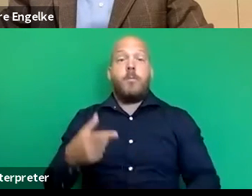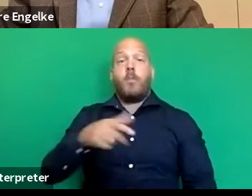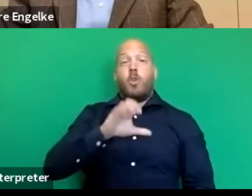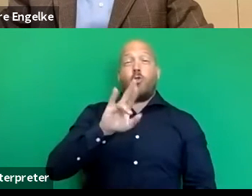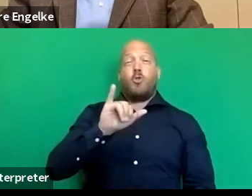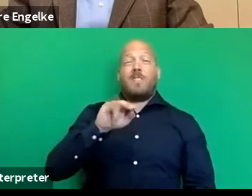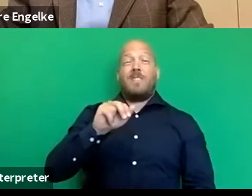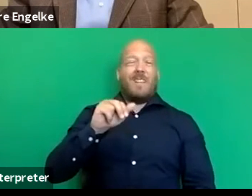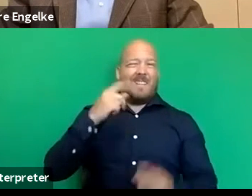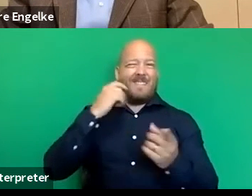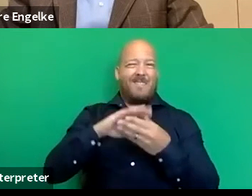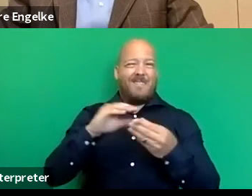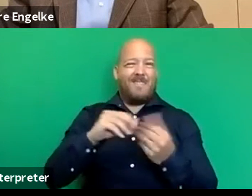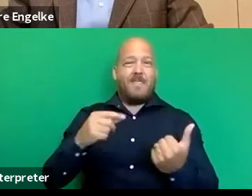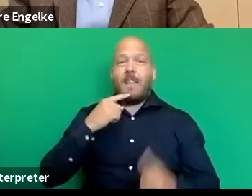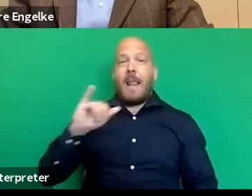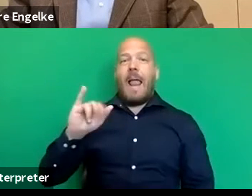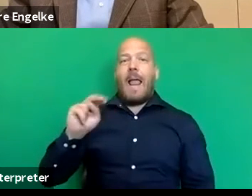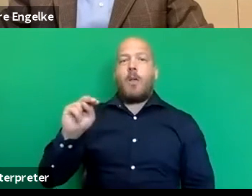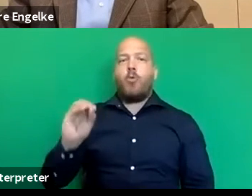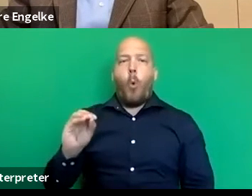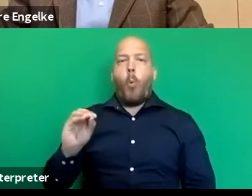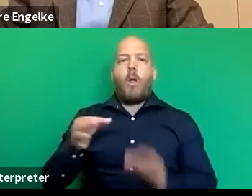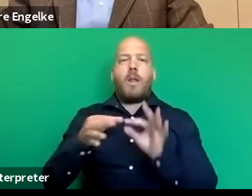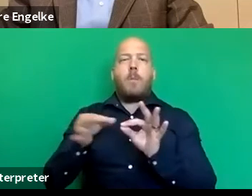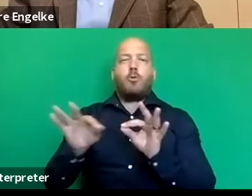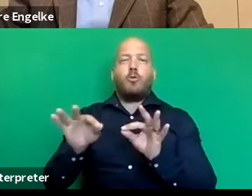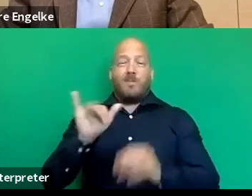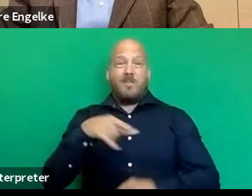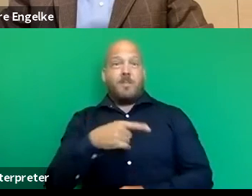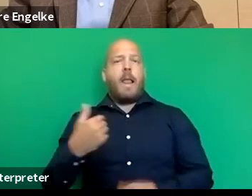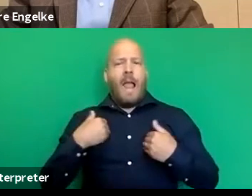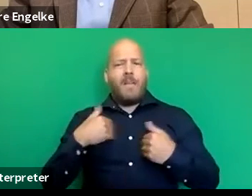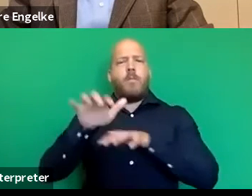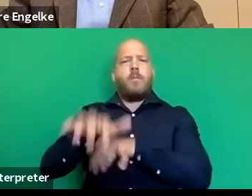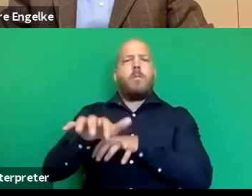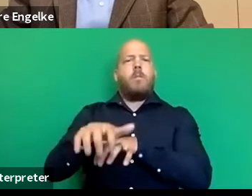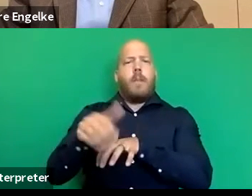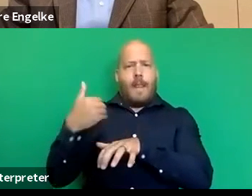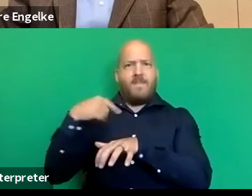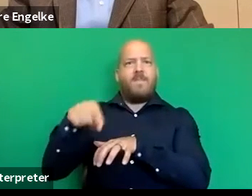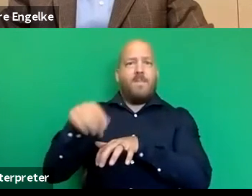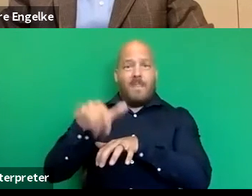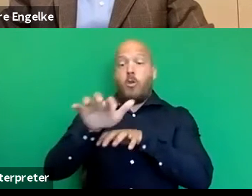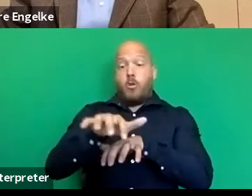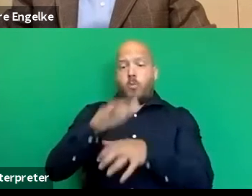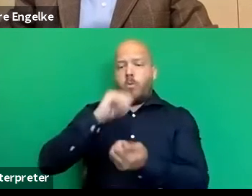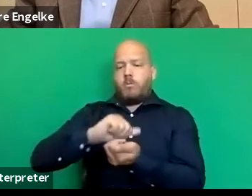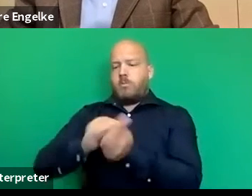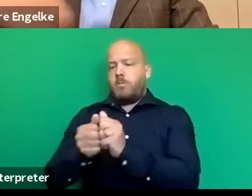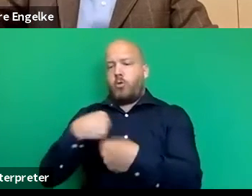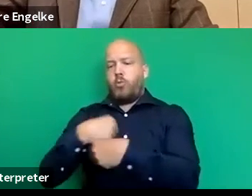for generating captions. So that's of course still a human, but also has an ASR only